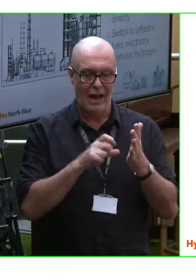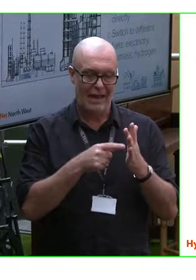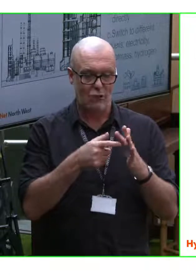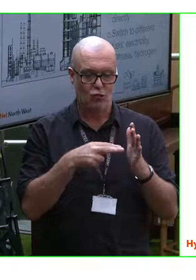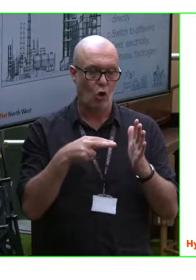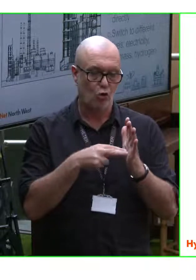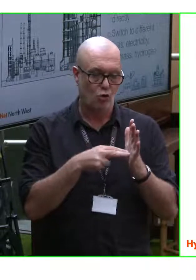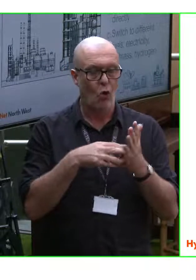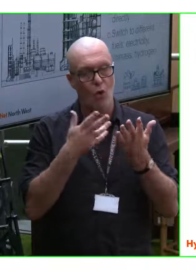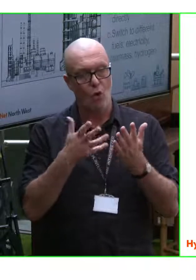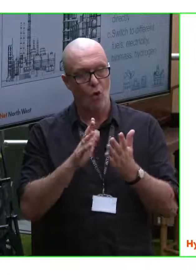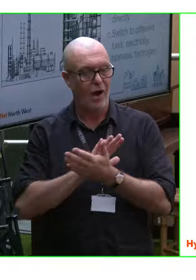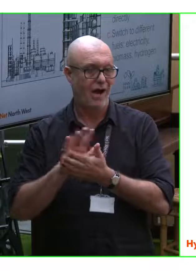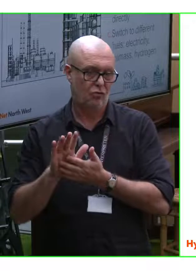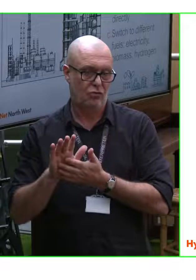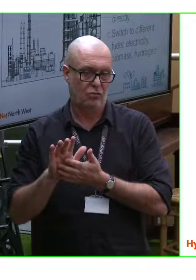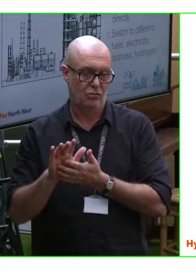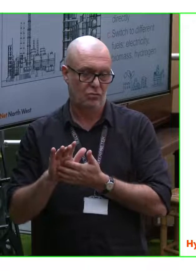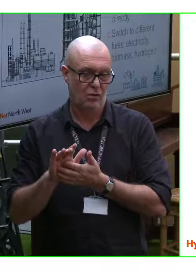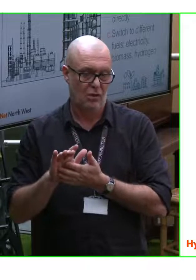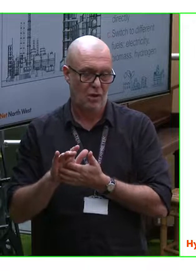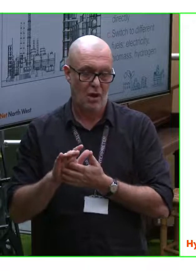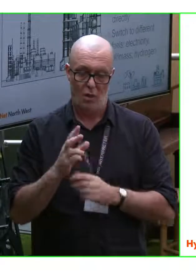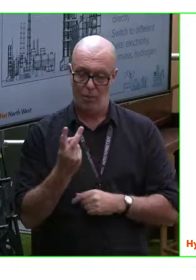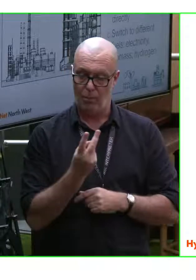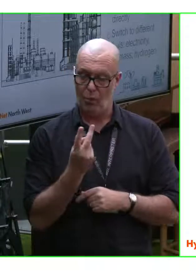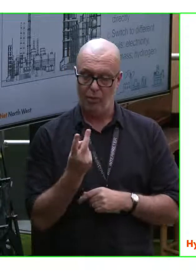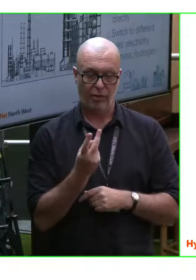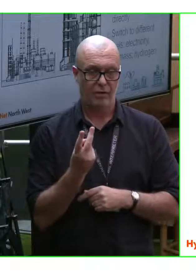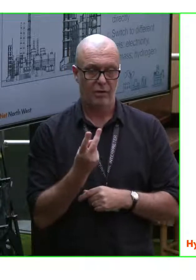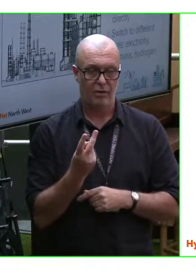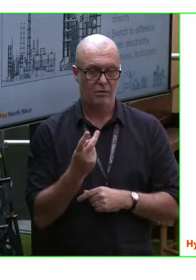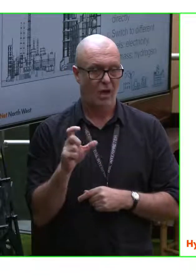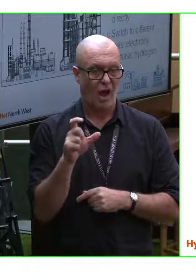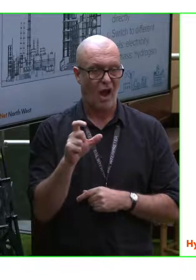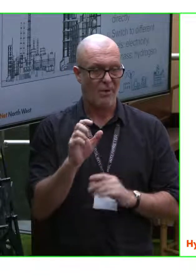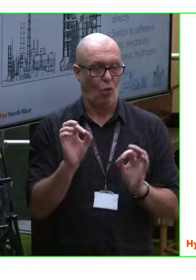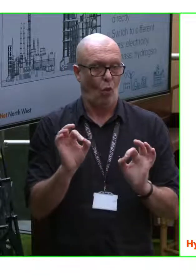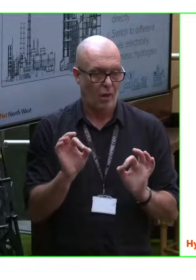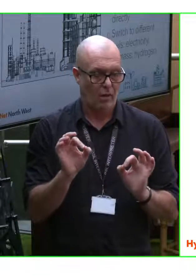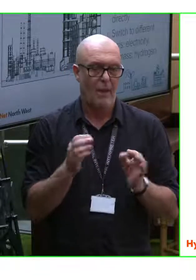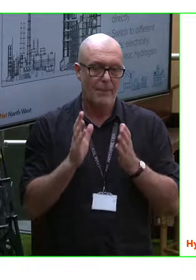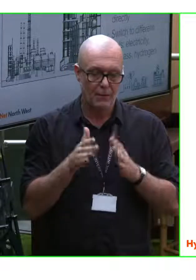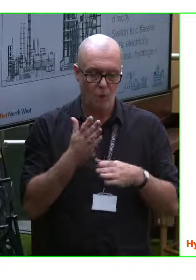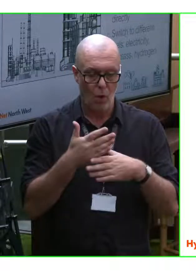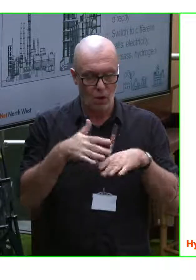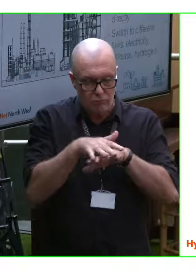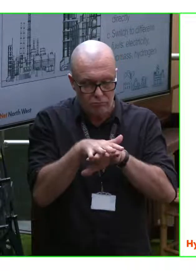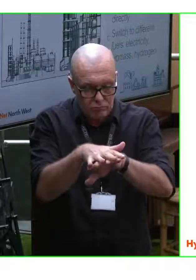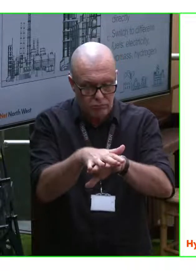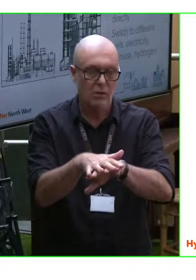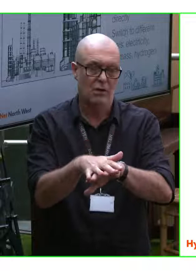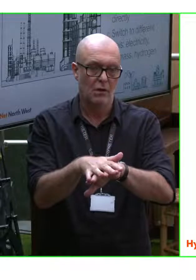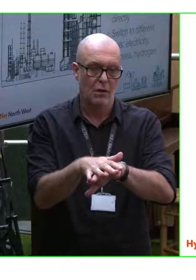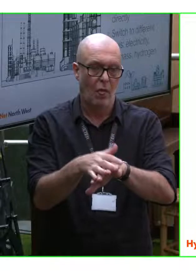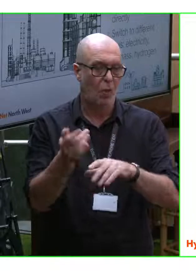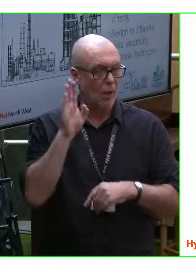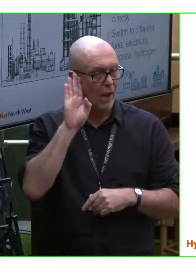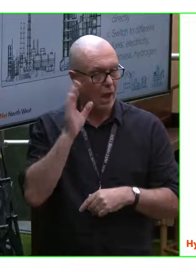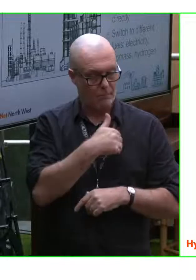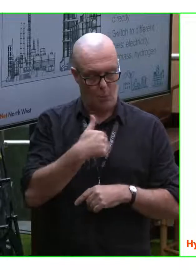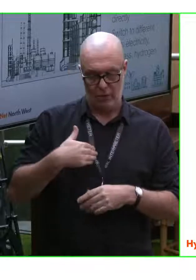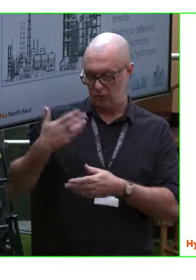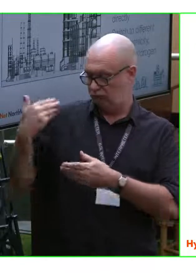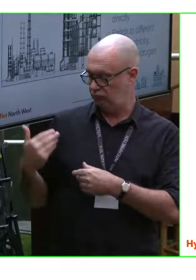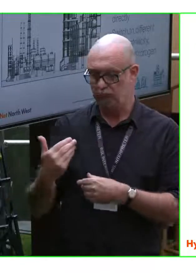hydrogen, which has no carbon. So those are two vectors which together must work together. And we heard earlier this morning, all